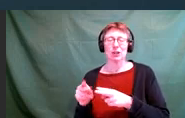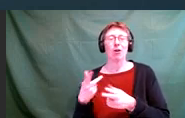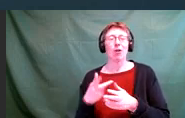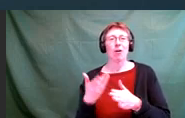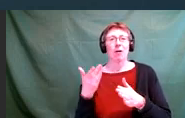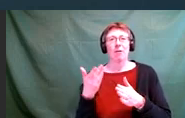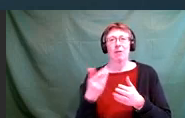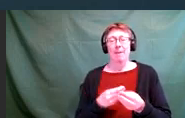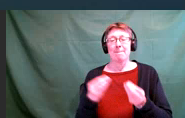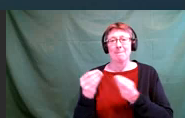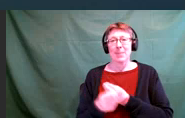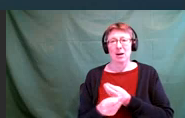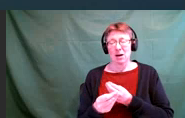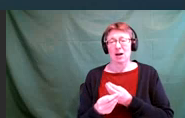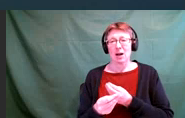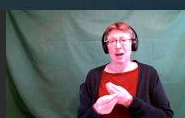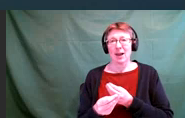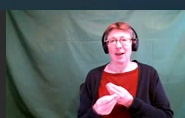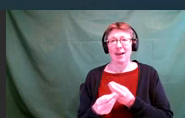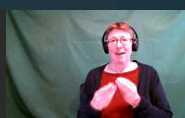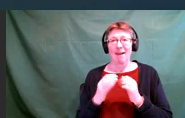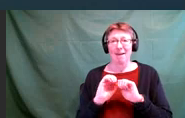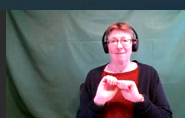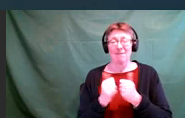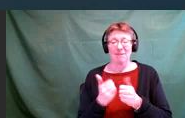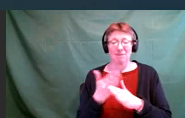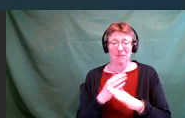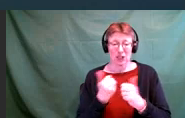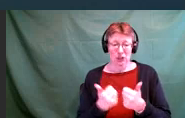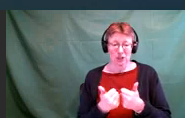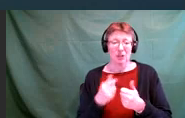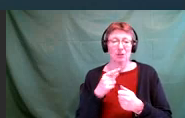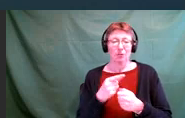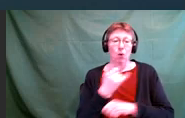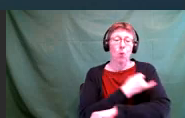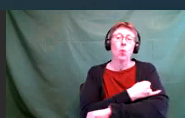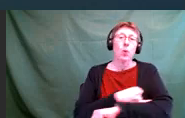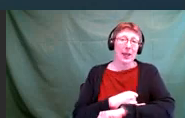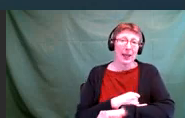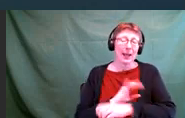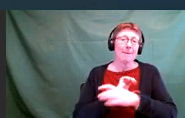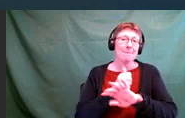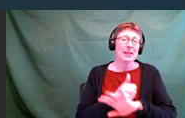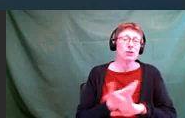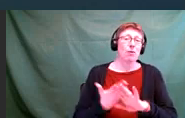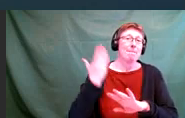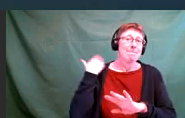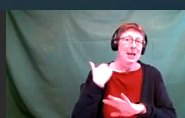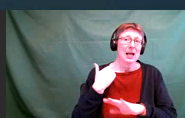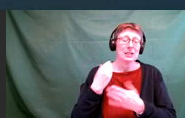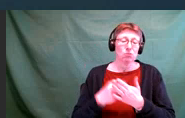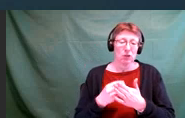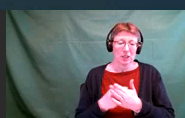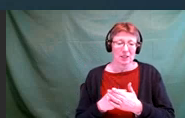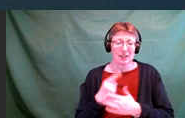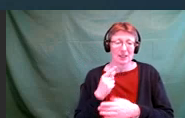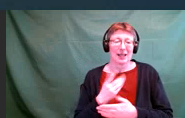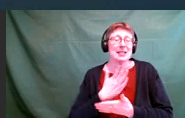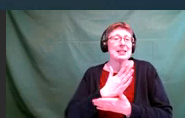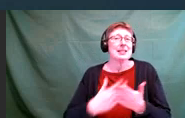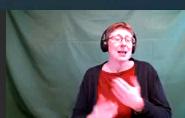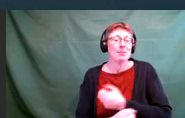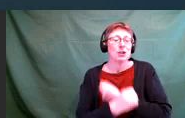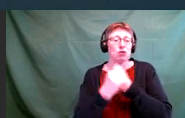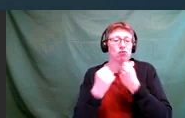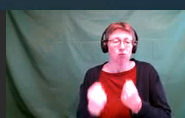based on past prices. We have semi-strong, where all public information is factored